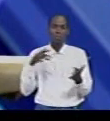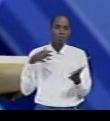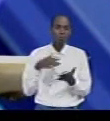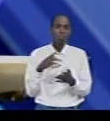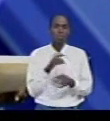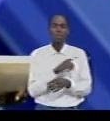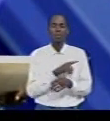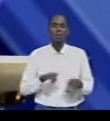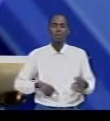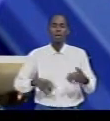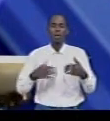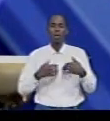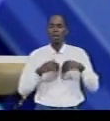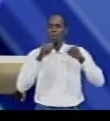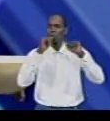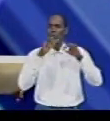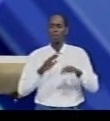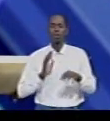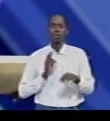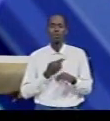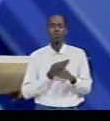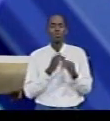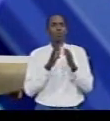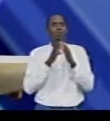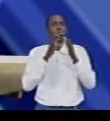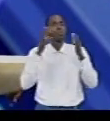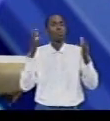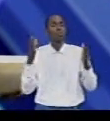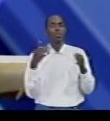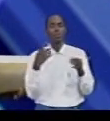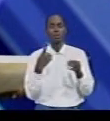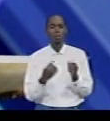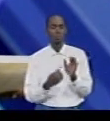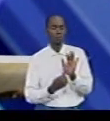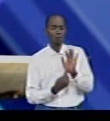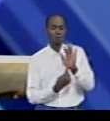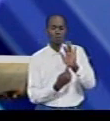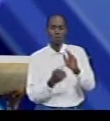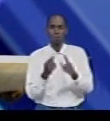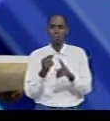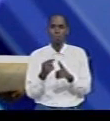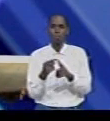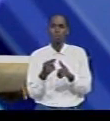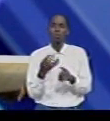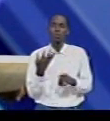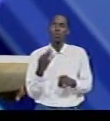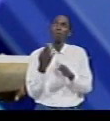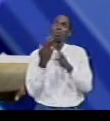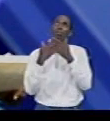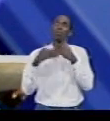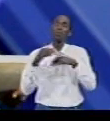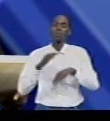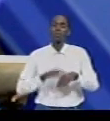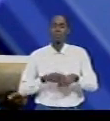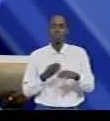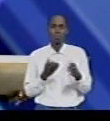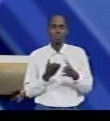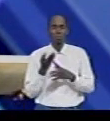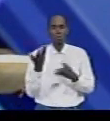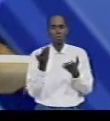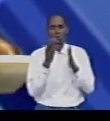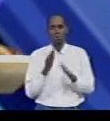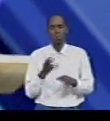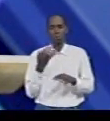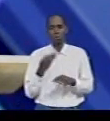wonderfully. The revelation we have received from the God of heaven through the mouth of his servant. Let's please